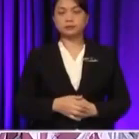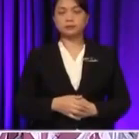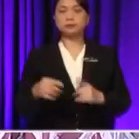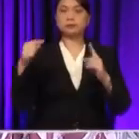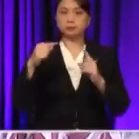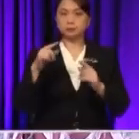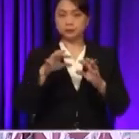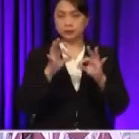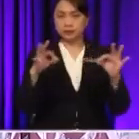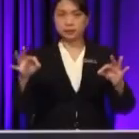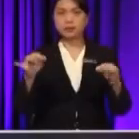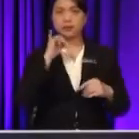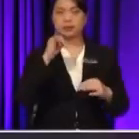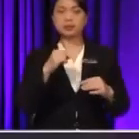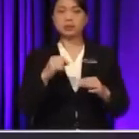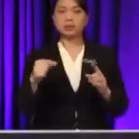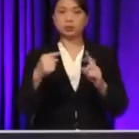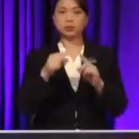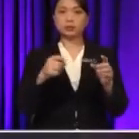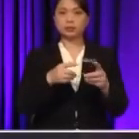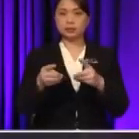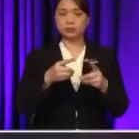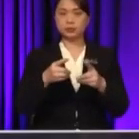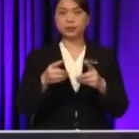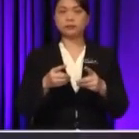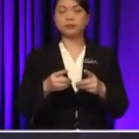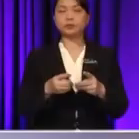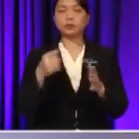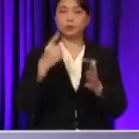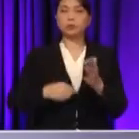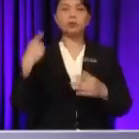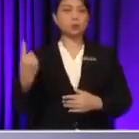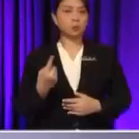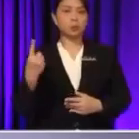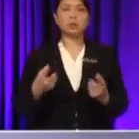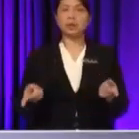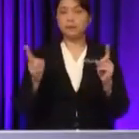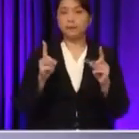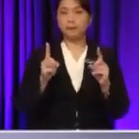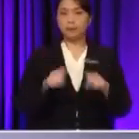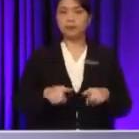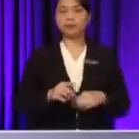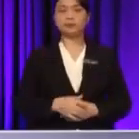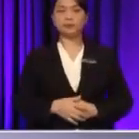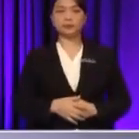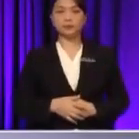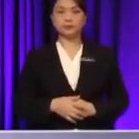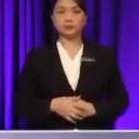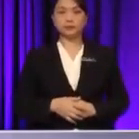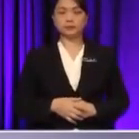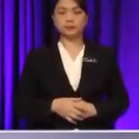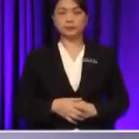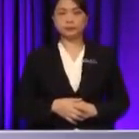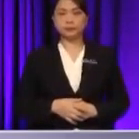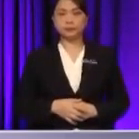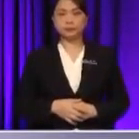happens. Right. So those are examples of ideas that can be written in an article to make it more interesting. Yes, paragraph true. Topics to